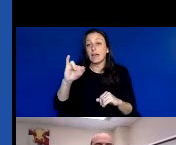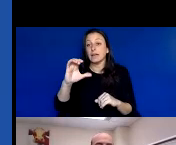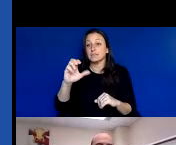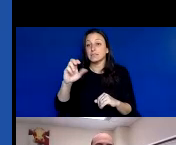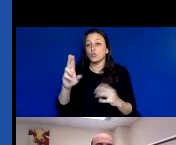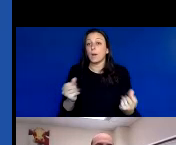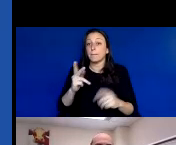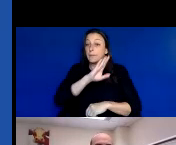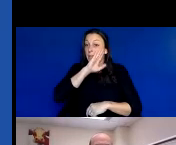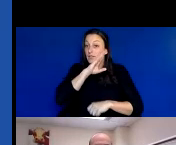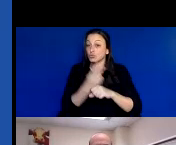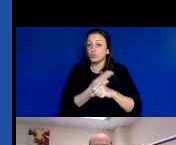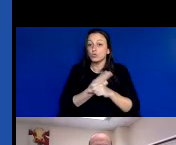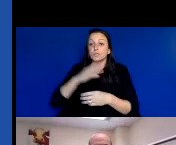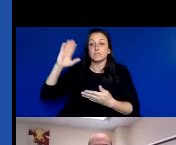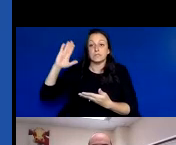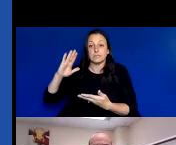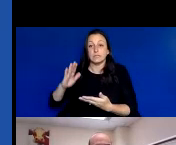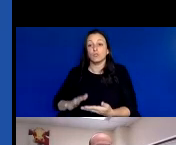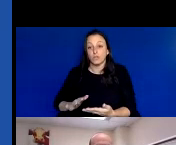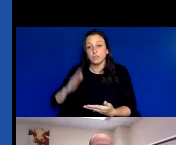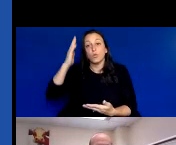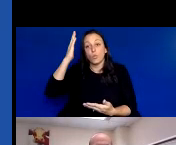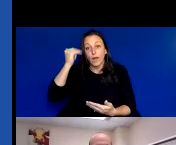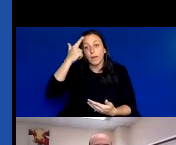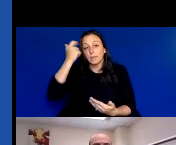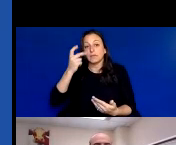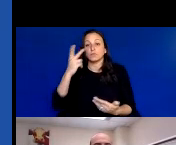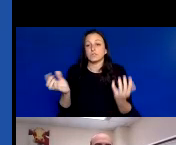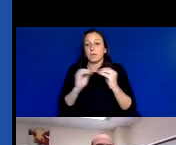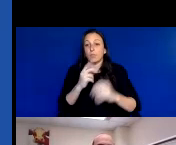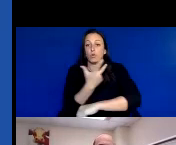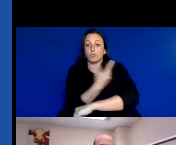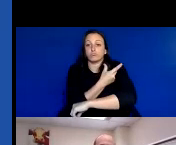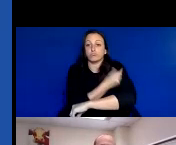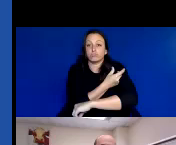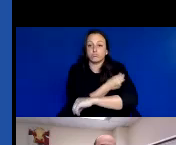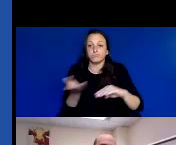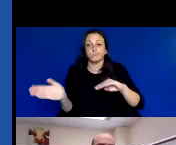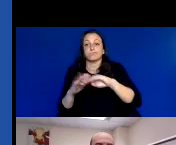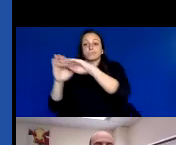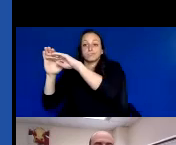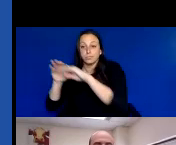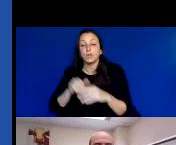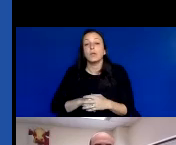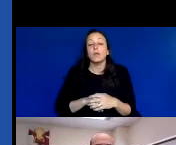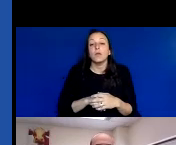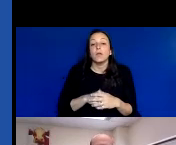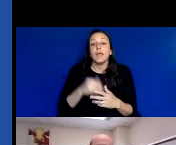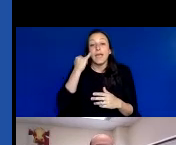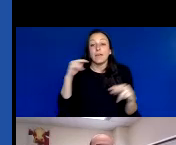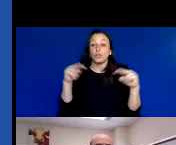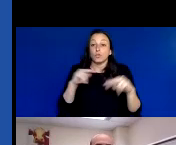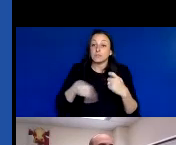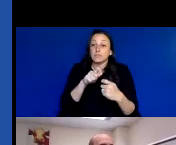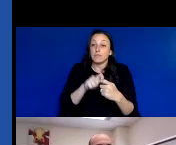decrease as you see vaccine rates increase across the state. However, when you look specifically at the